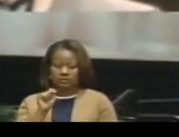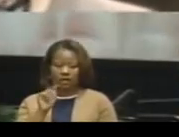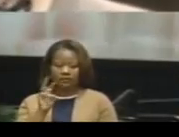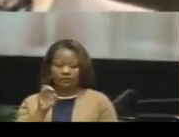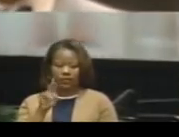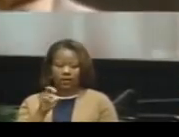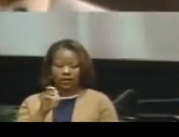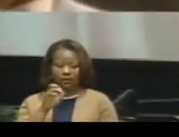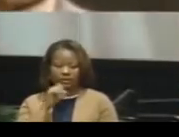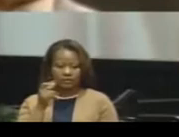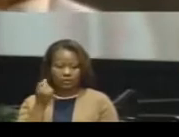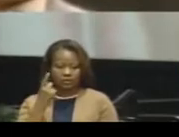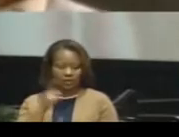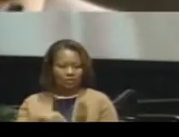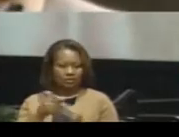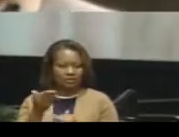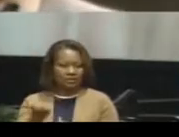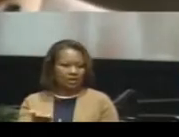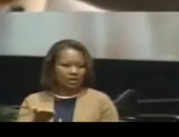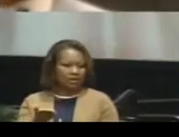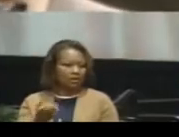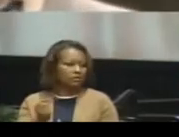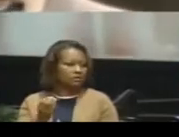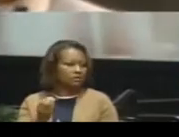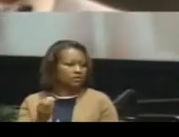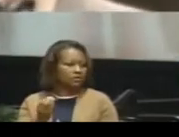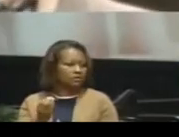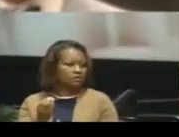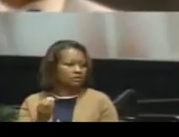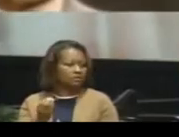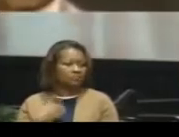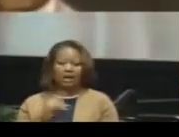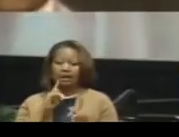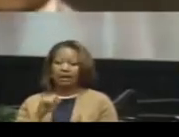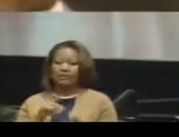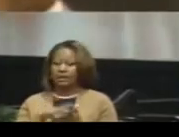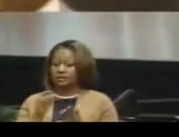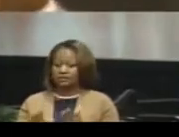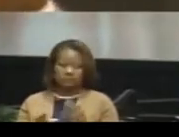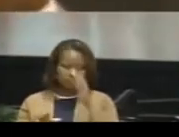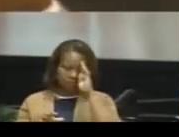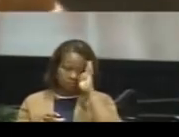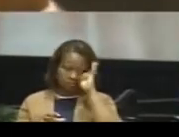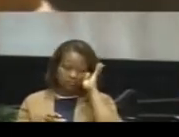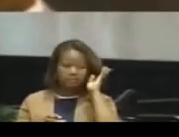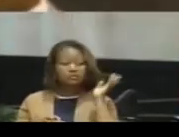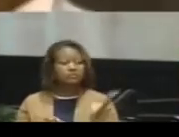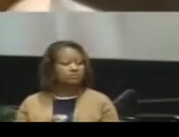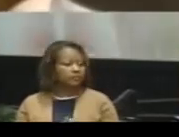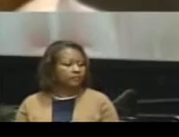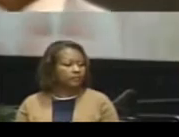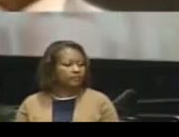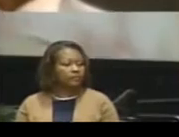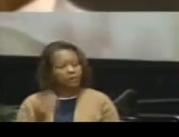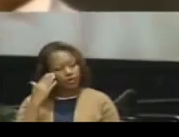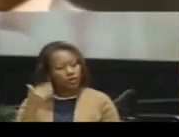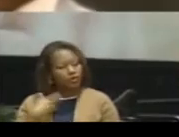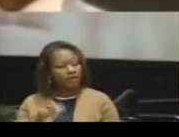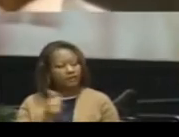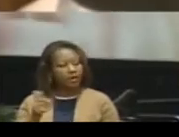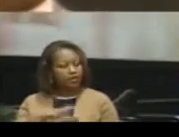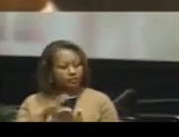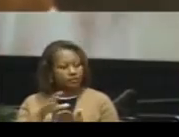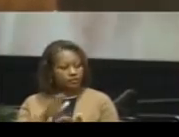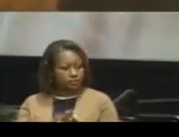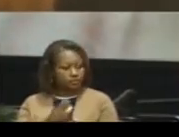there. So the comment is, as a student, it's discouraging. You know, you have other schools